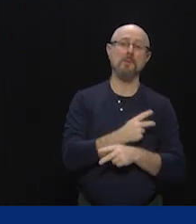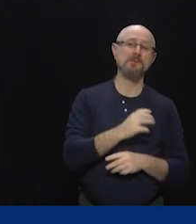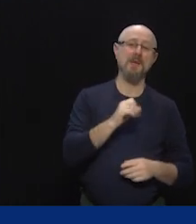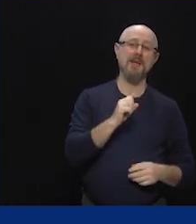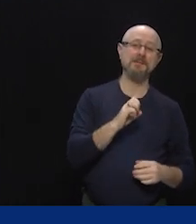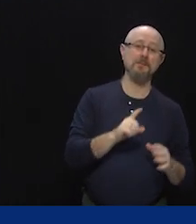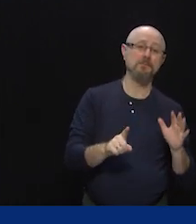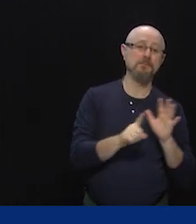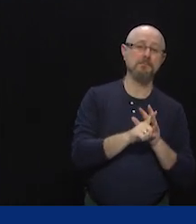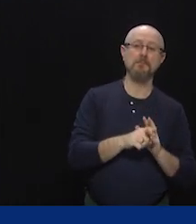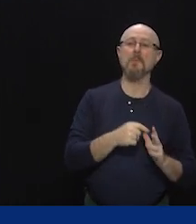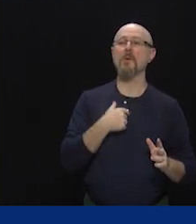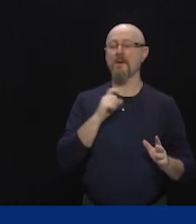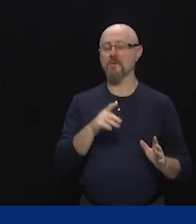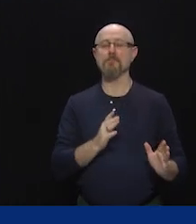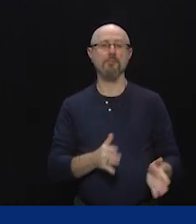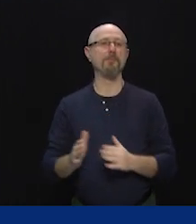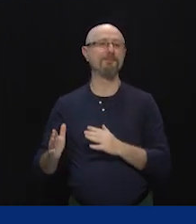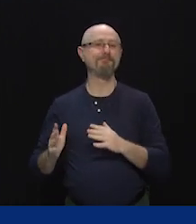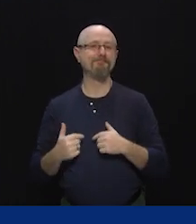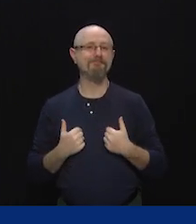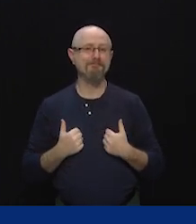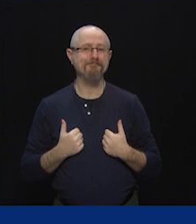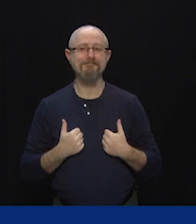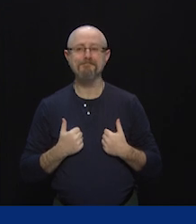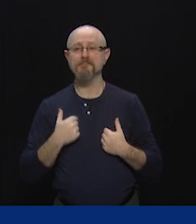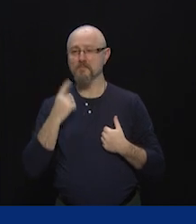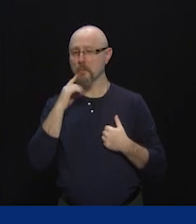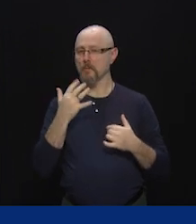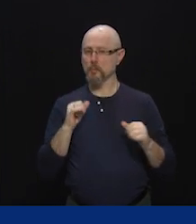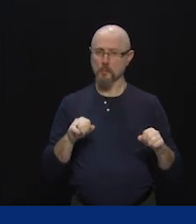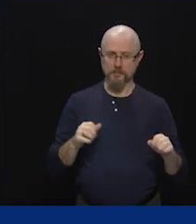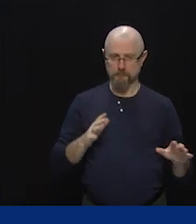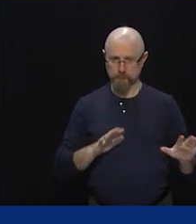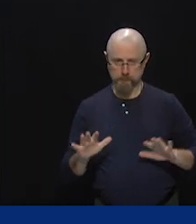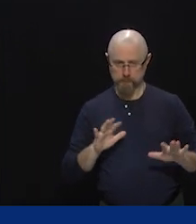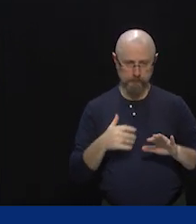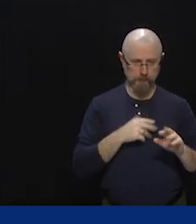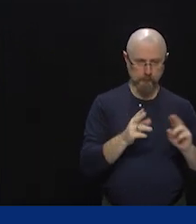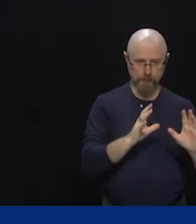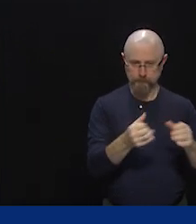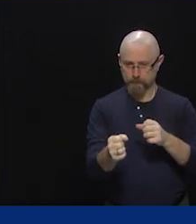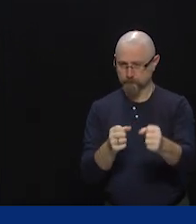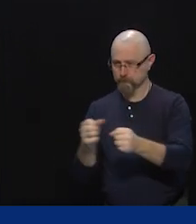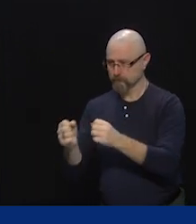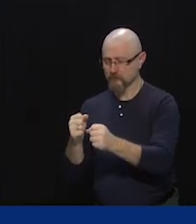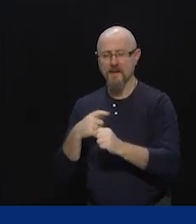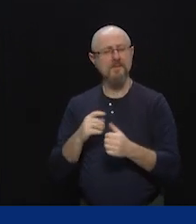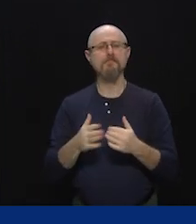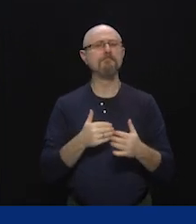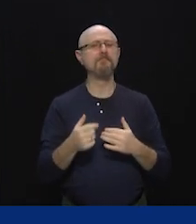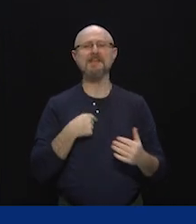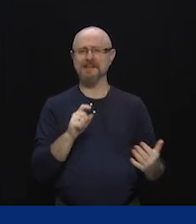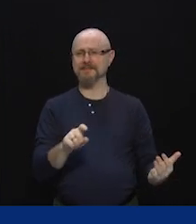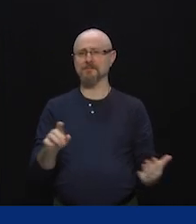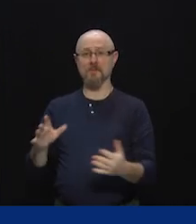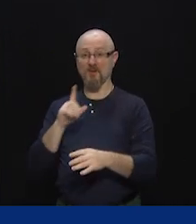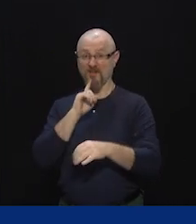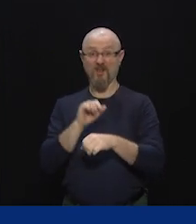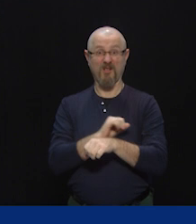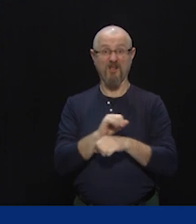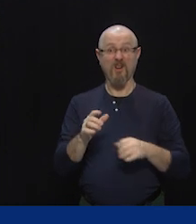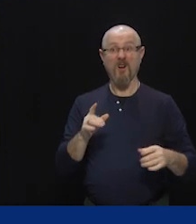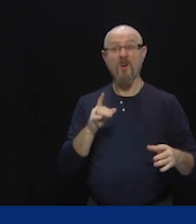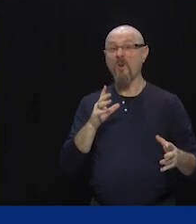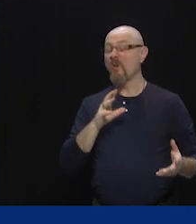the very beginning, I want to have the ability to deploy whatever actions need to be taken if we get to a crisis situation, and we are